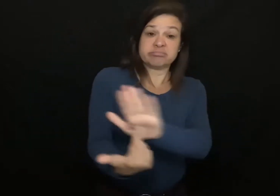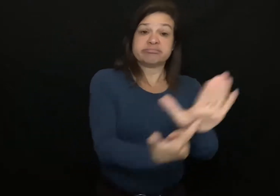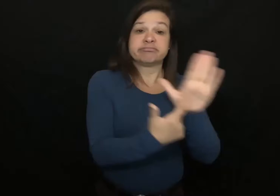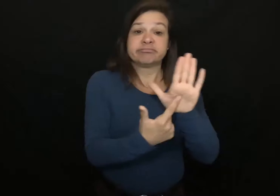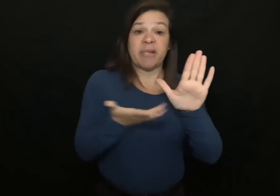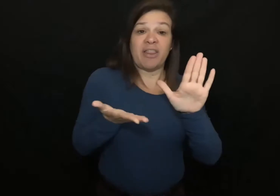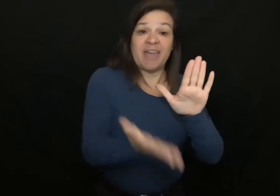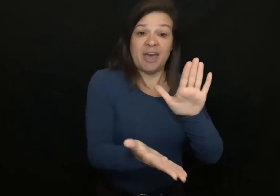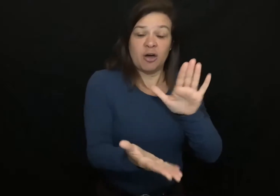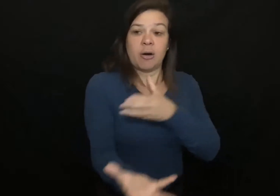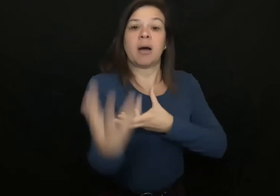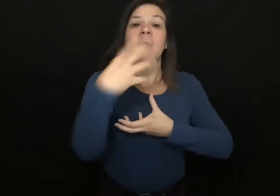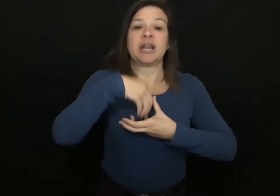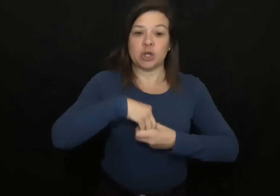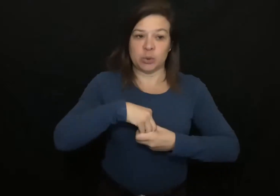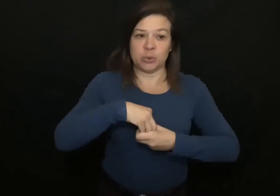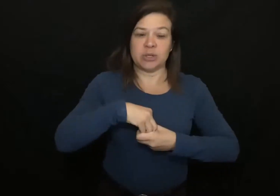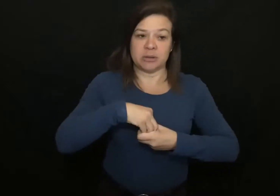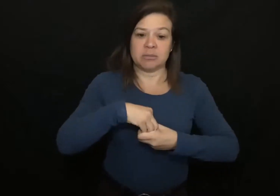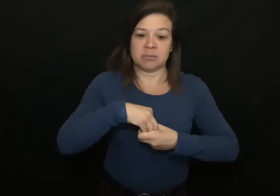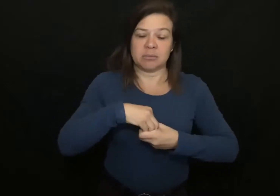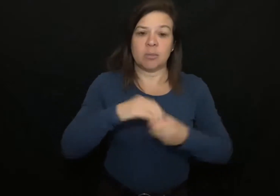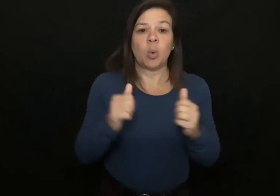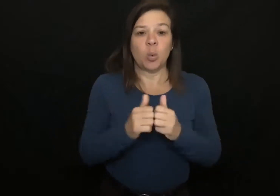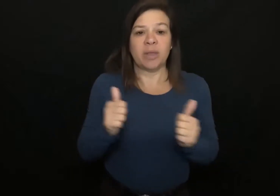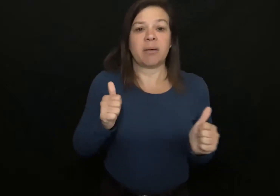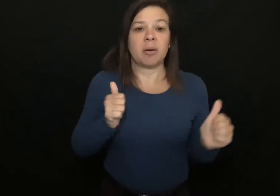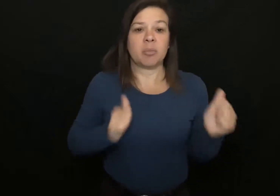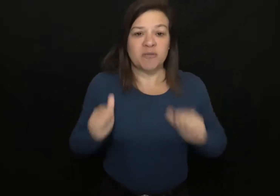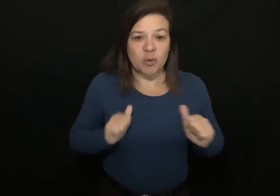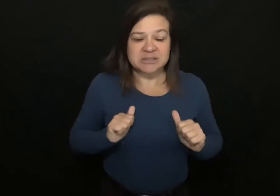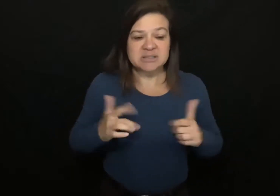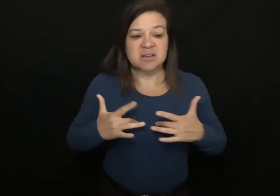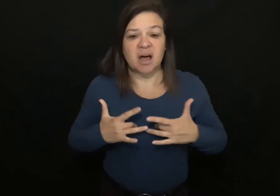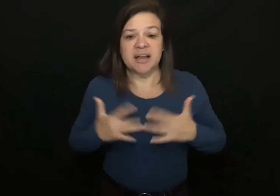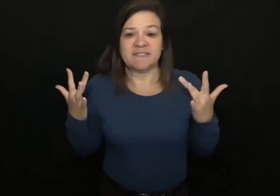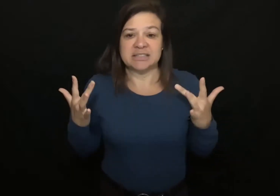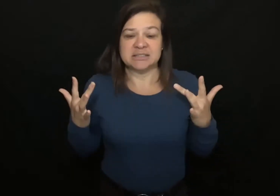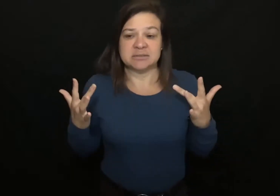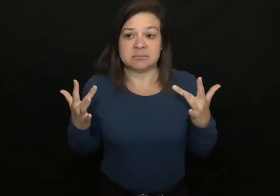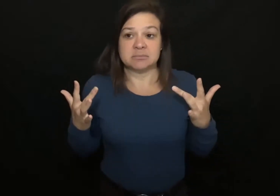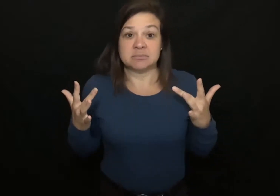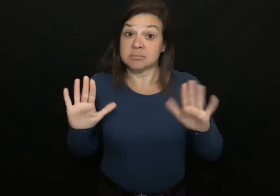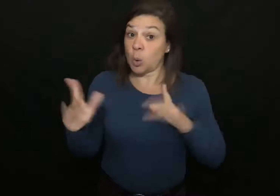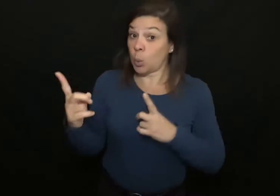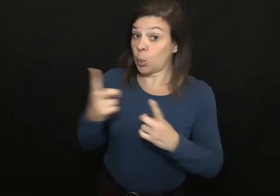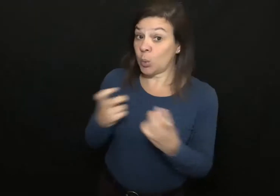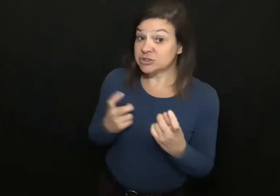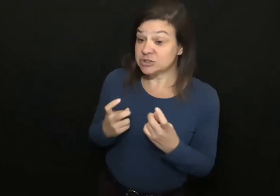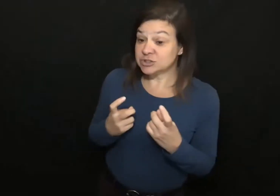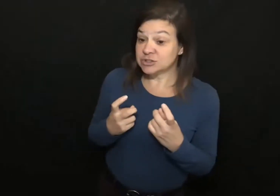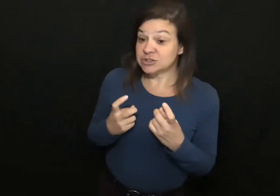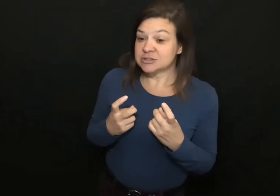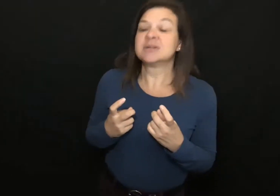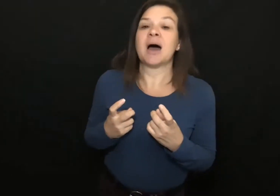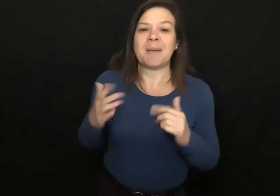is included when we are doing performances and events. So if you have questions, I'd like